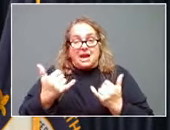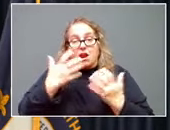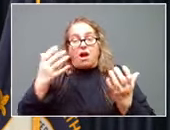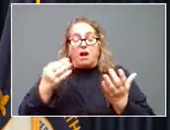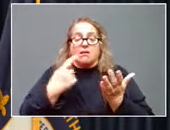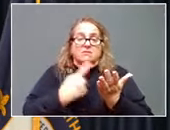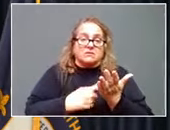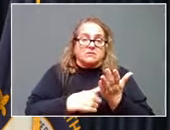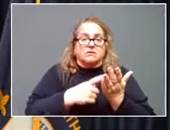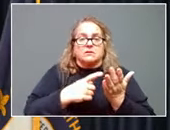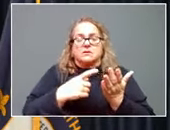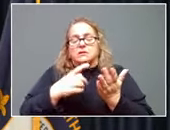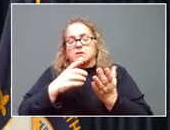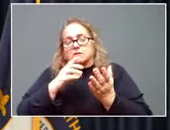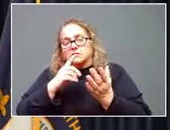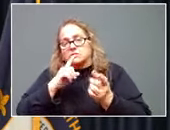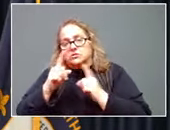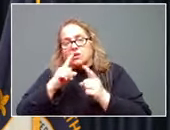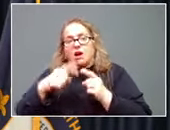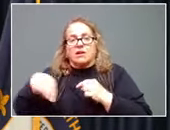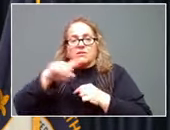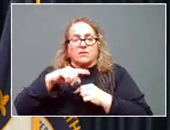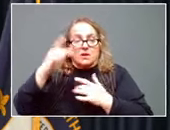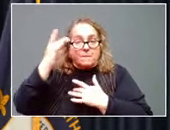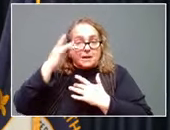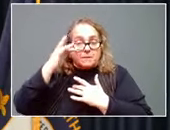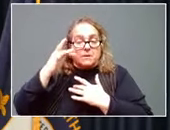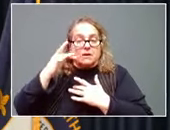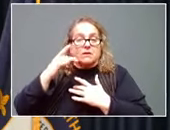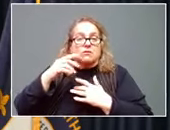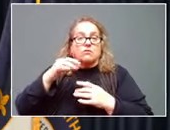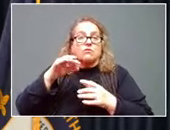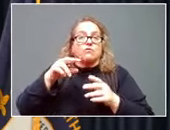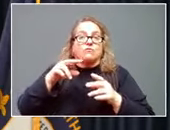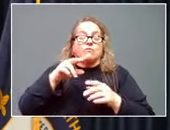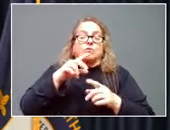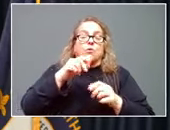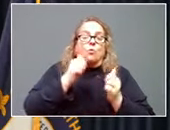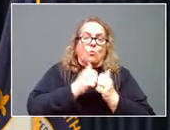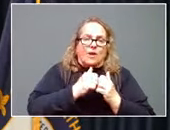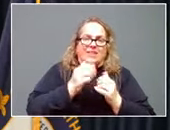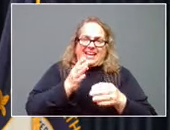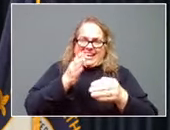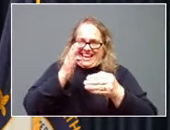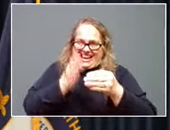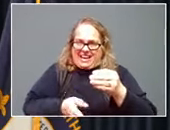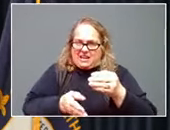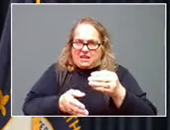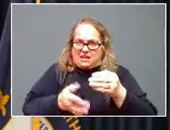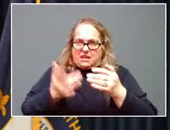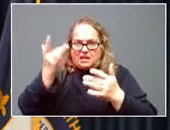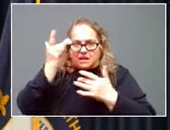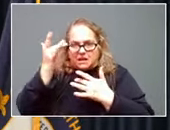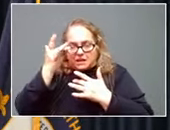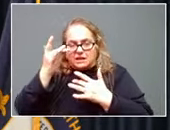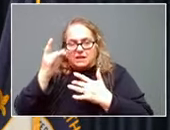there on pandemic versus endemic strategy, and I think a lot of that has to do with places that still